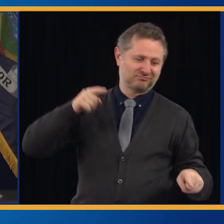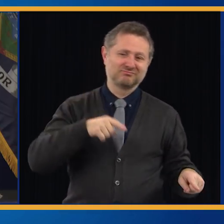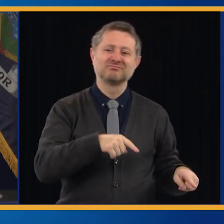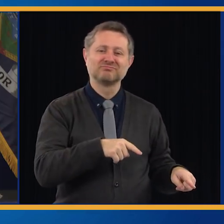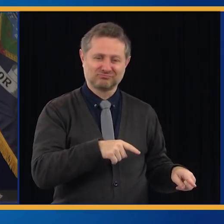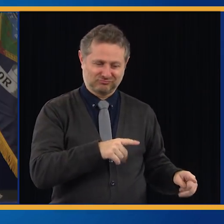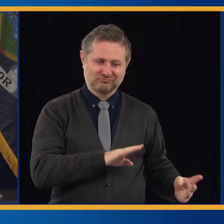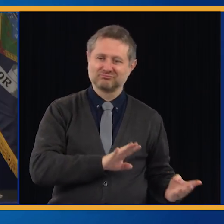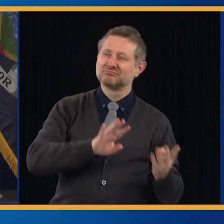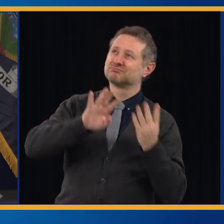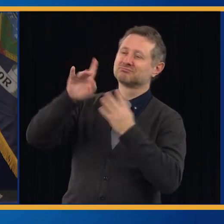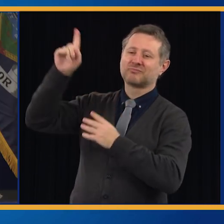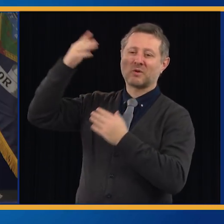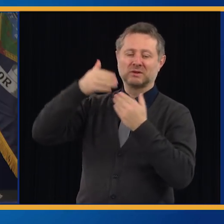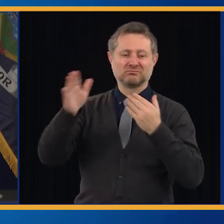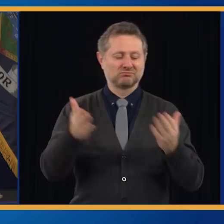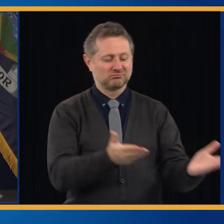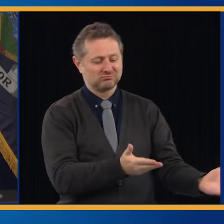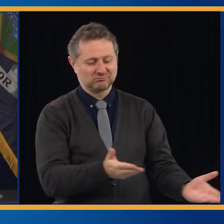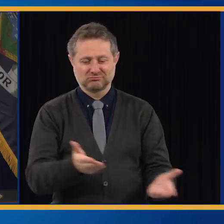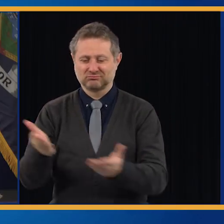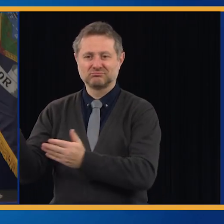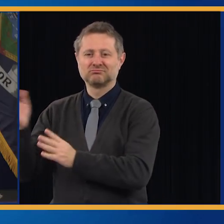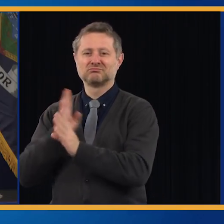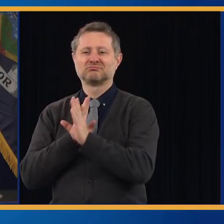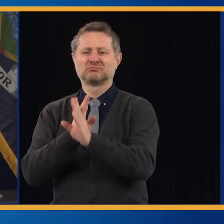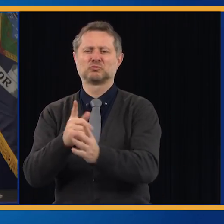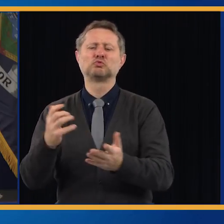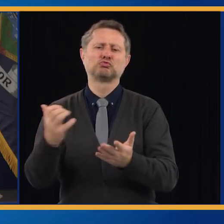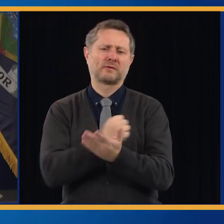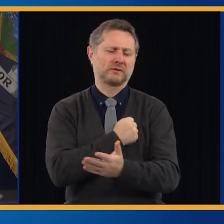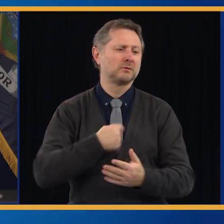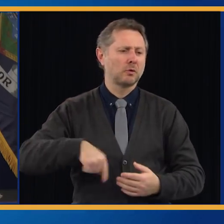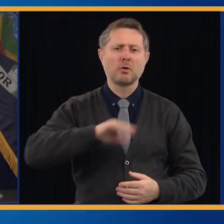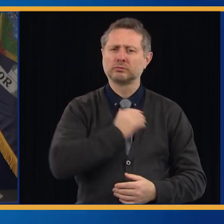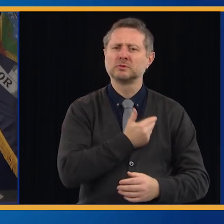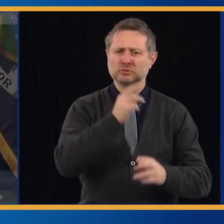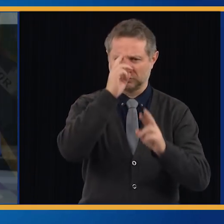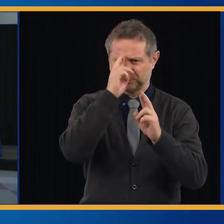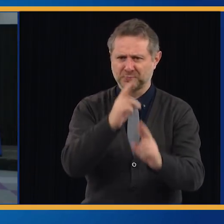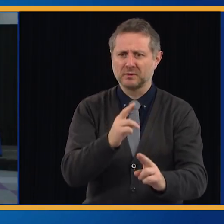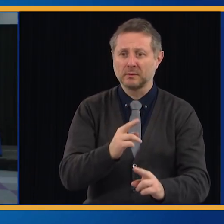deserve our respect and protection here, and they're going to get it. Questions?